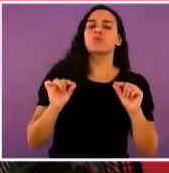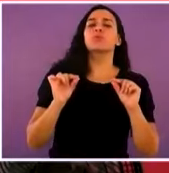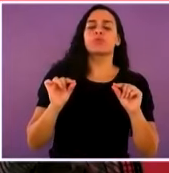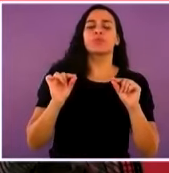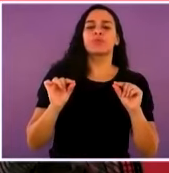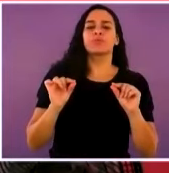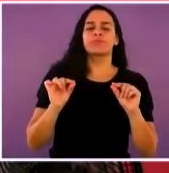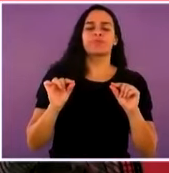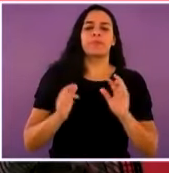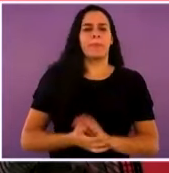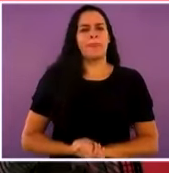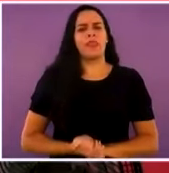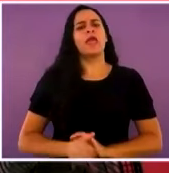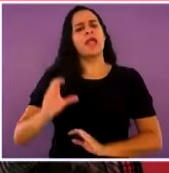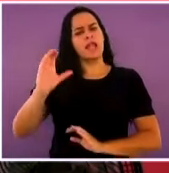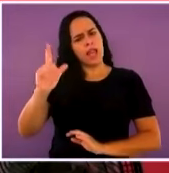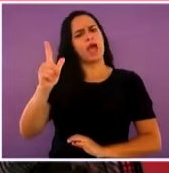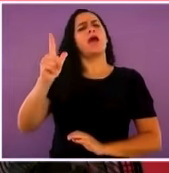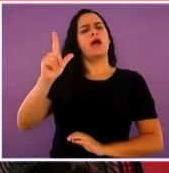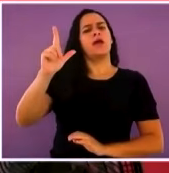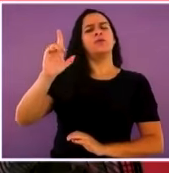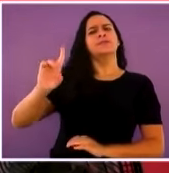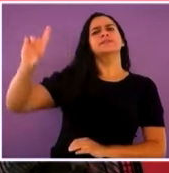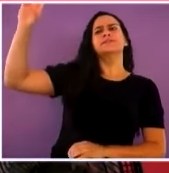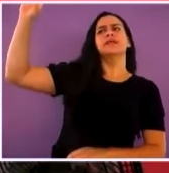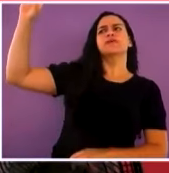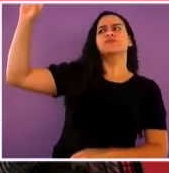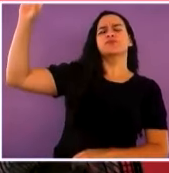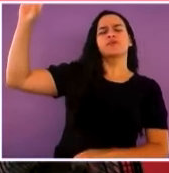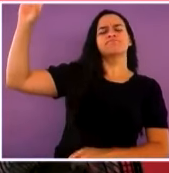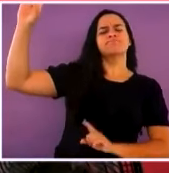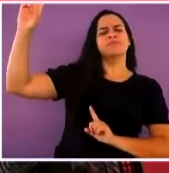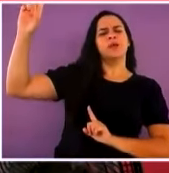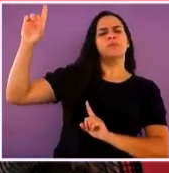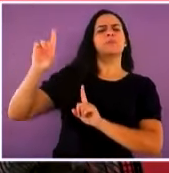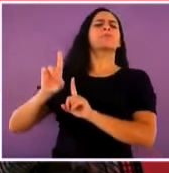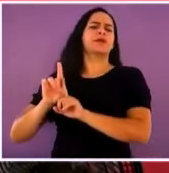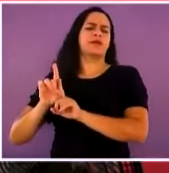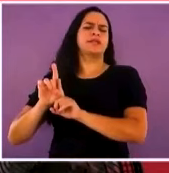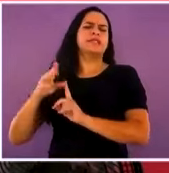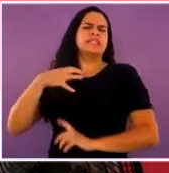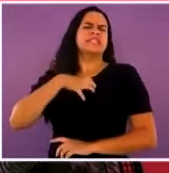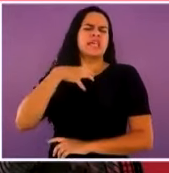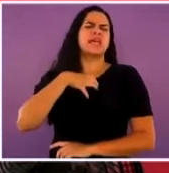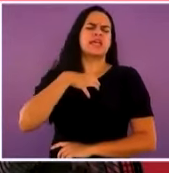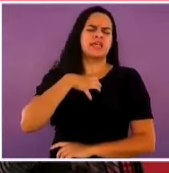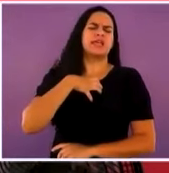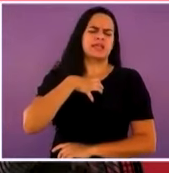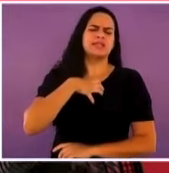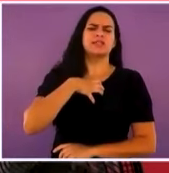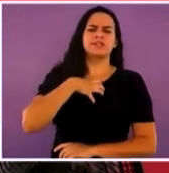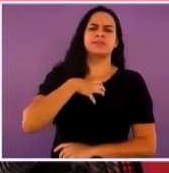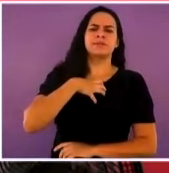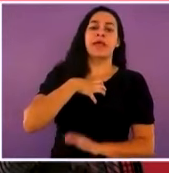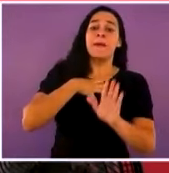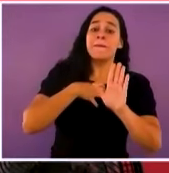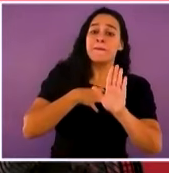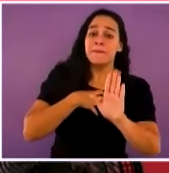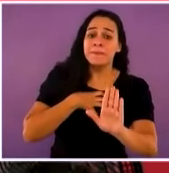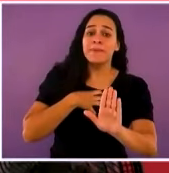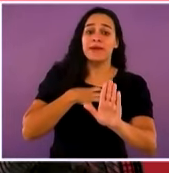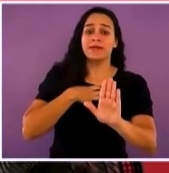near. Claro que Deus está perto. But Mary, as the mother, she is nearer. Mas